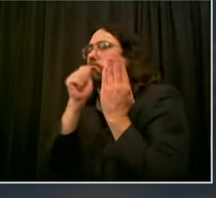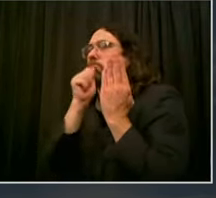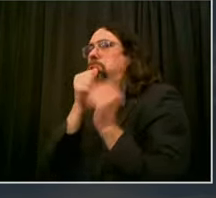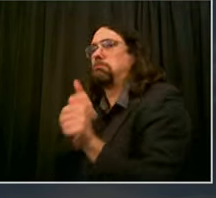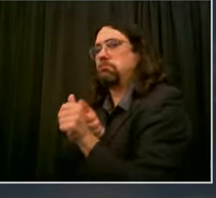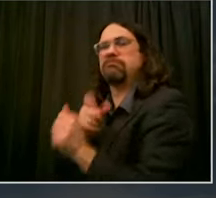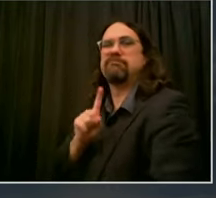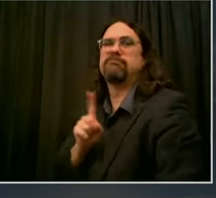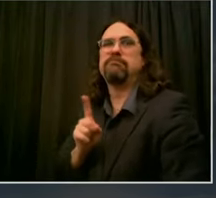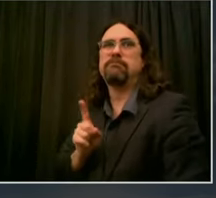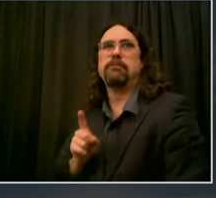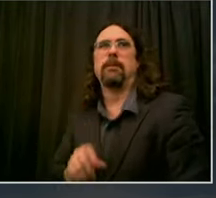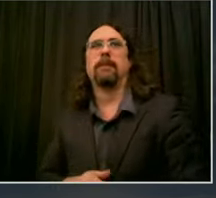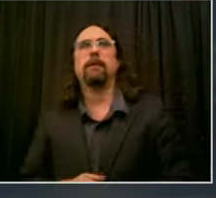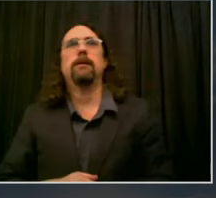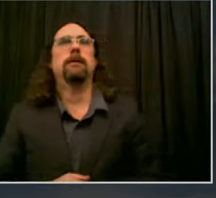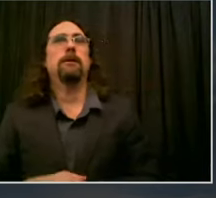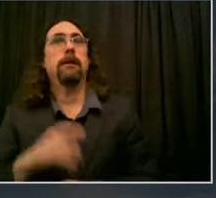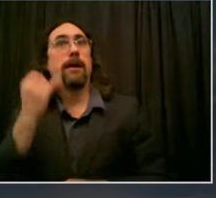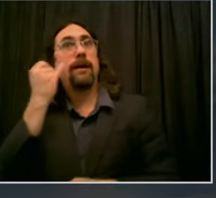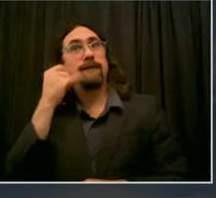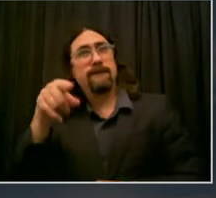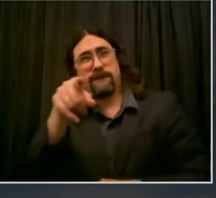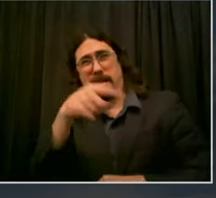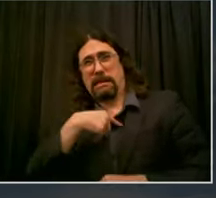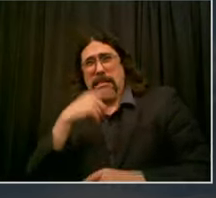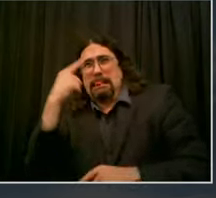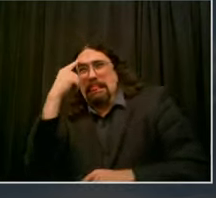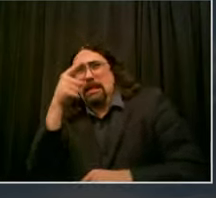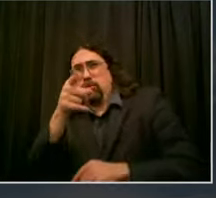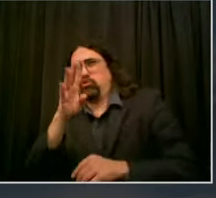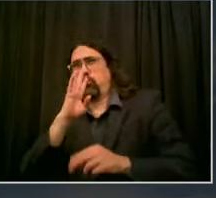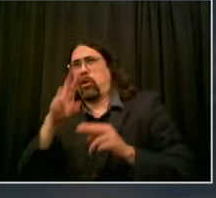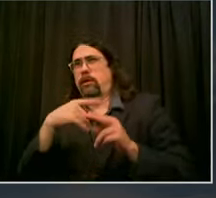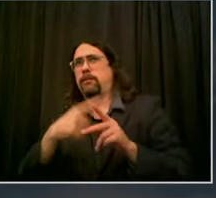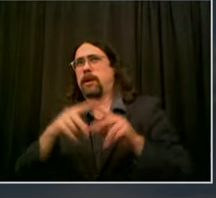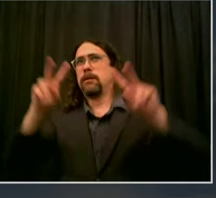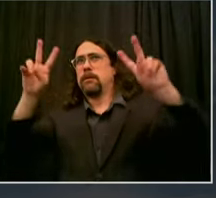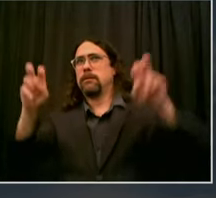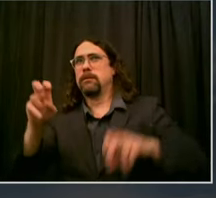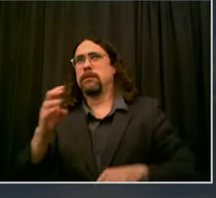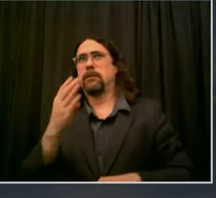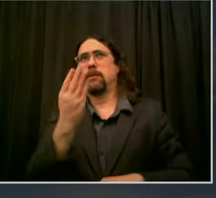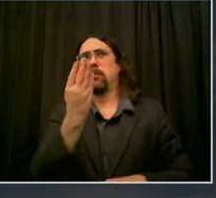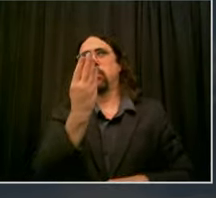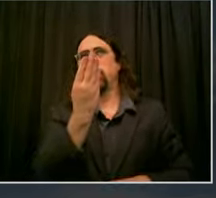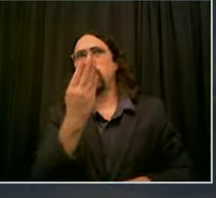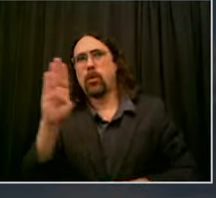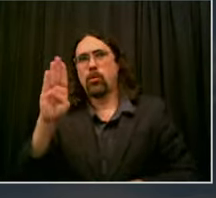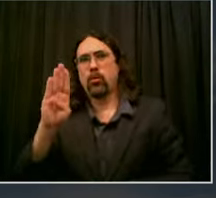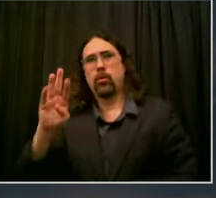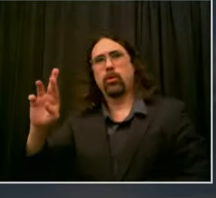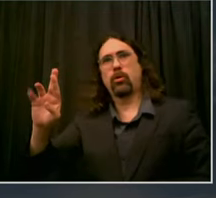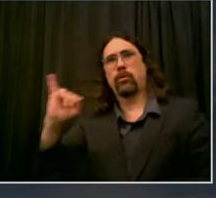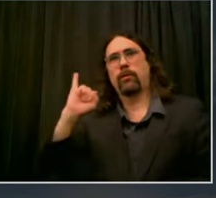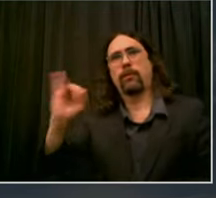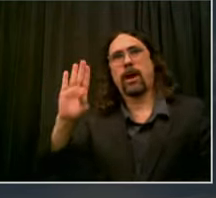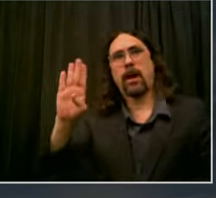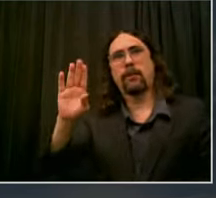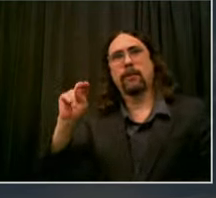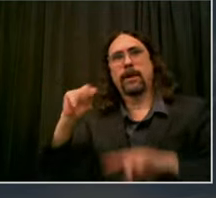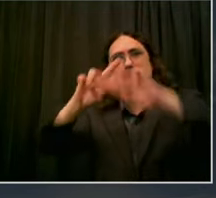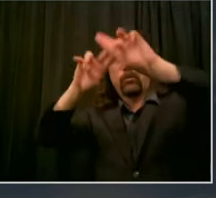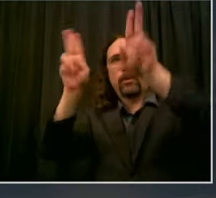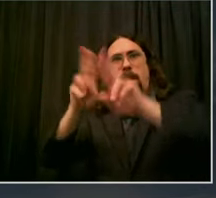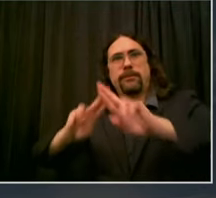the recommendations have already been put into place. Things such as transparency, things such as a